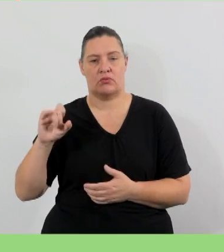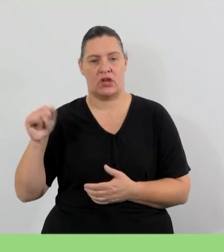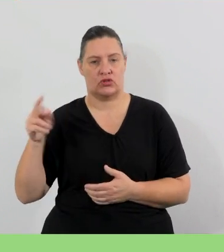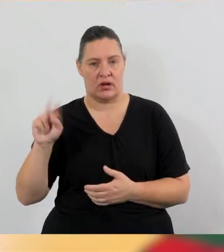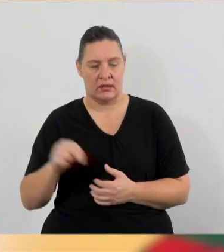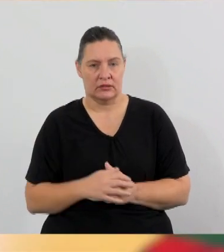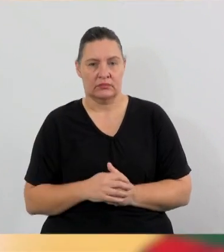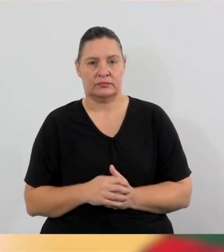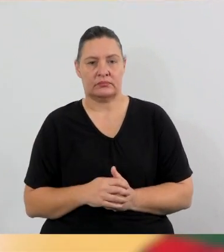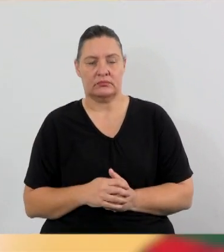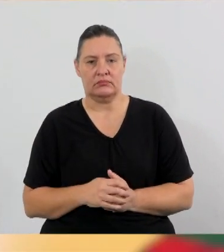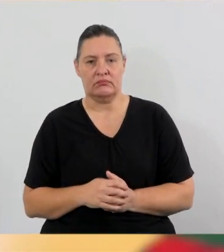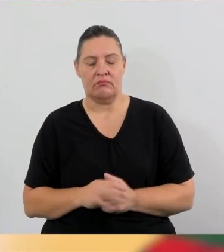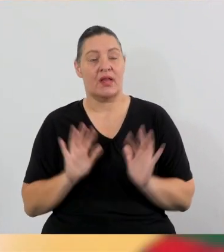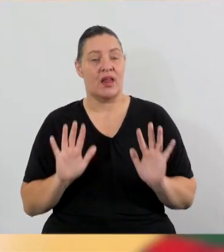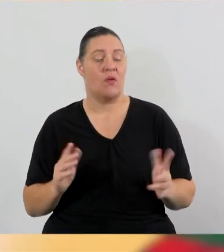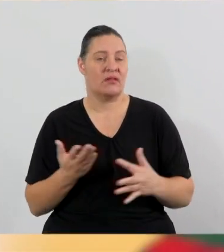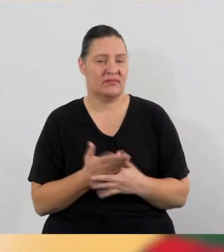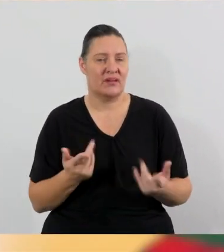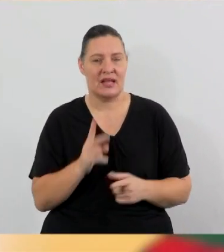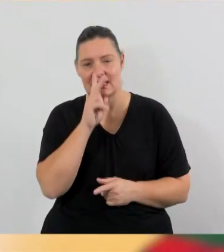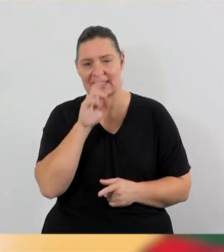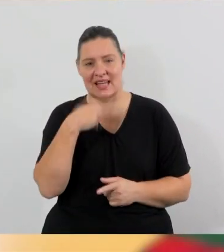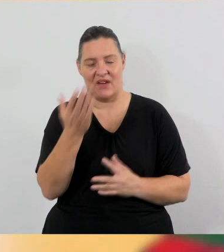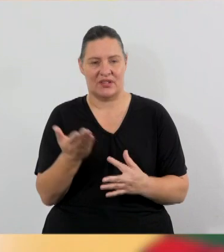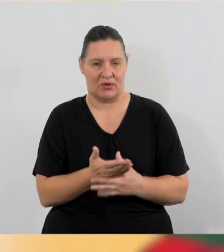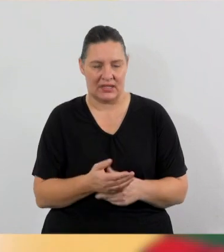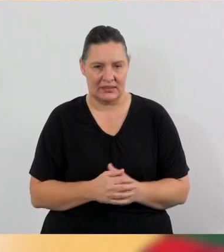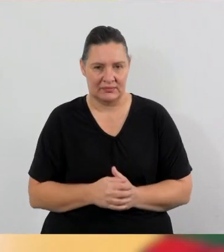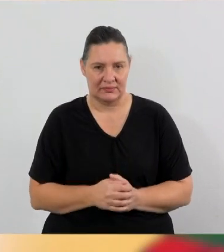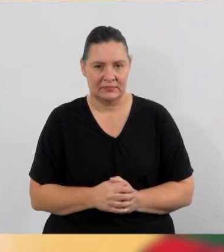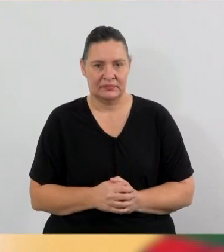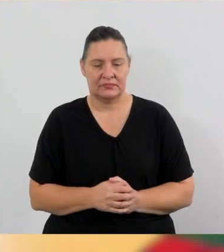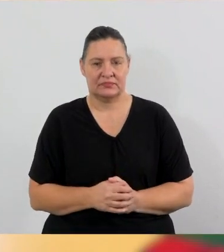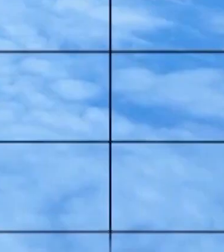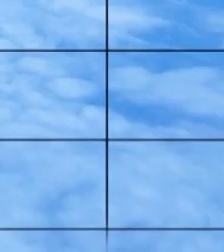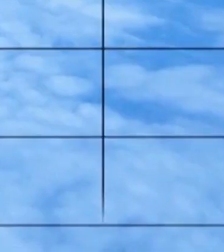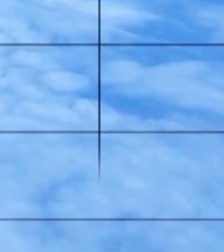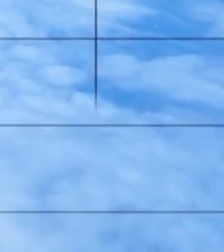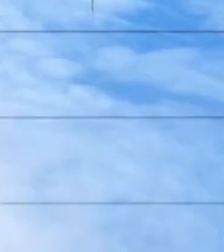respiration. So we are going to leave it here for now, and I'll see you after the ad break.